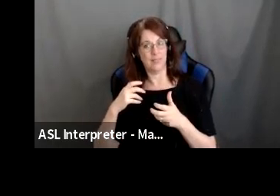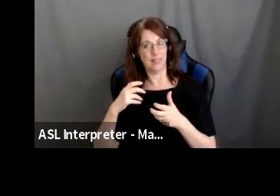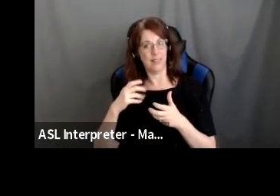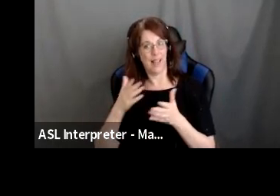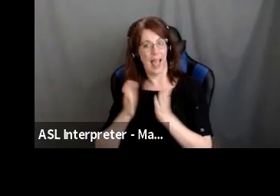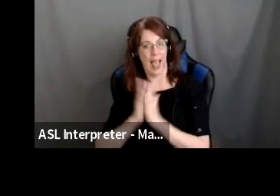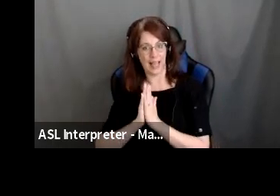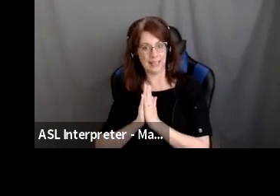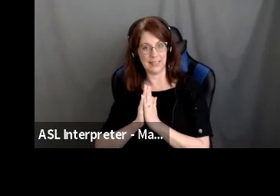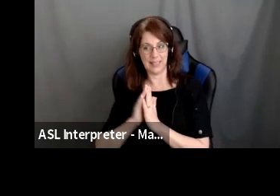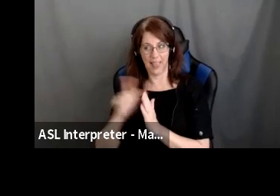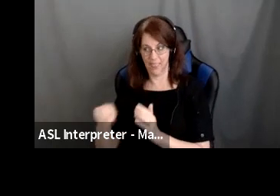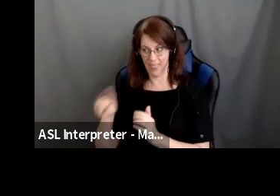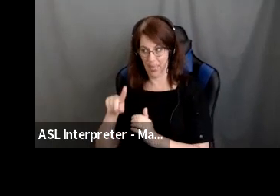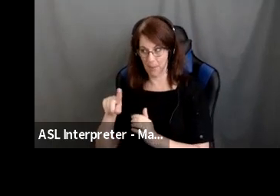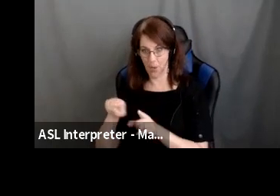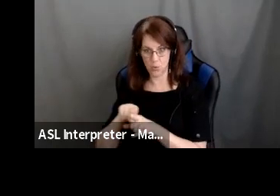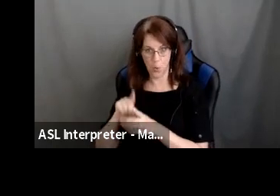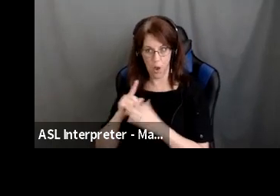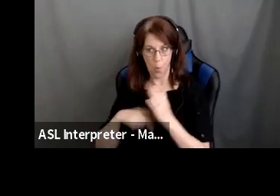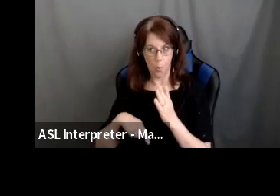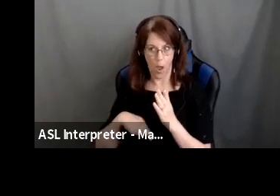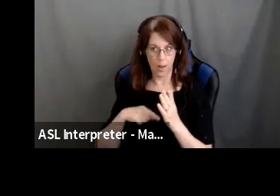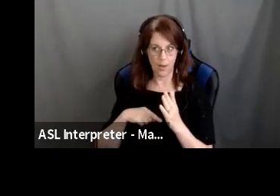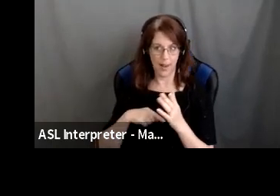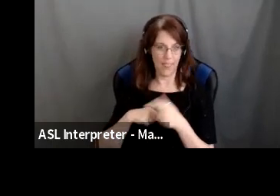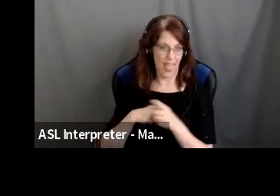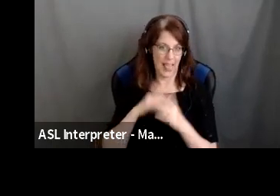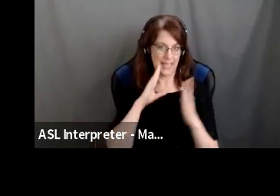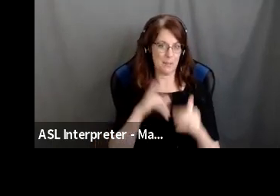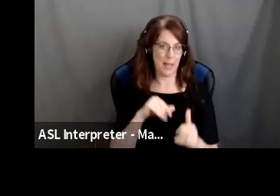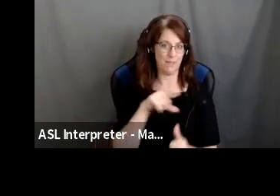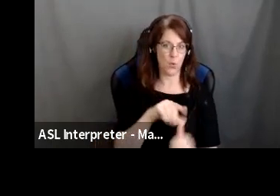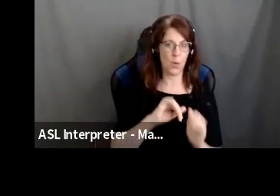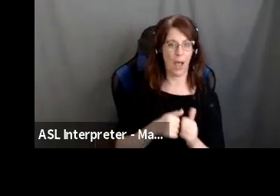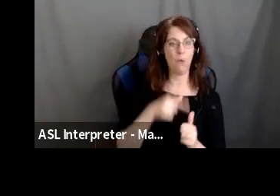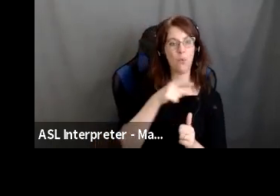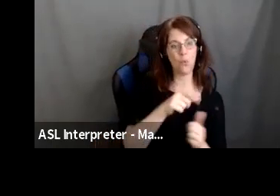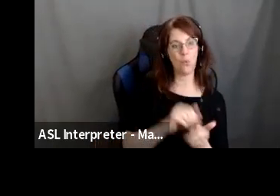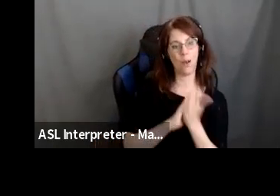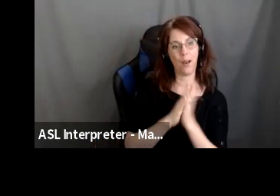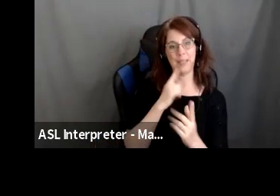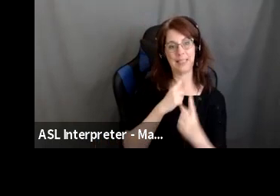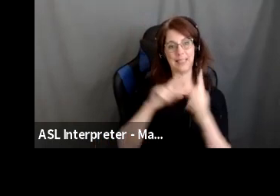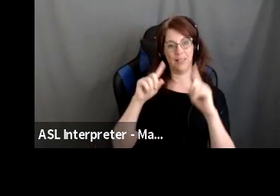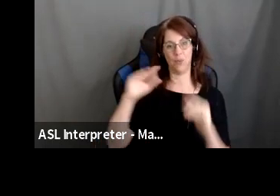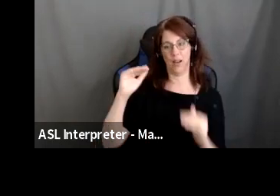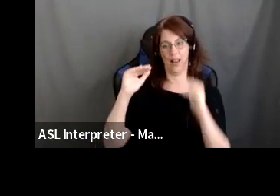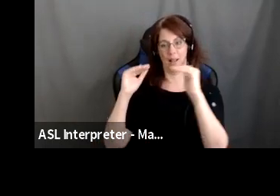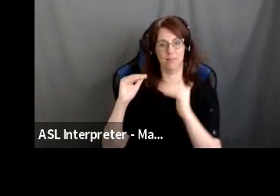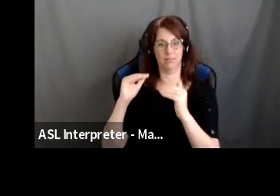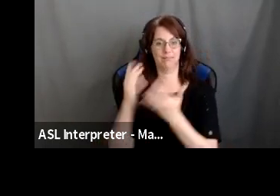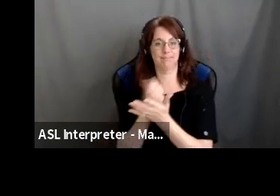ask them pretty much also what's going to be expected of you and how you can be successful and get up to that same